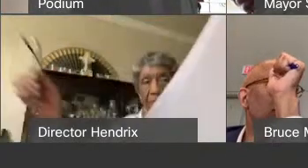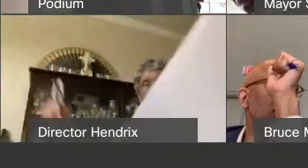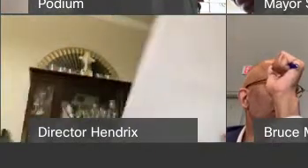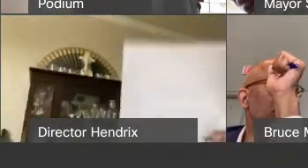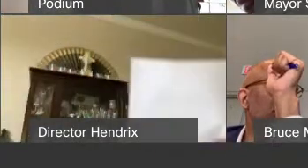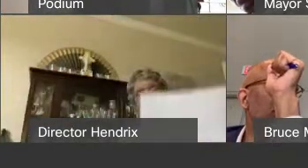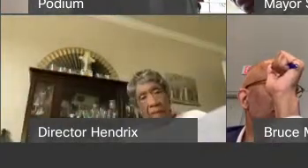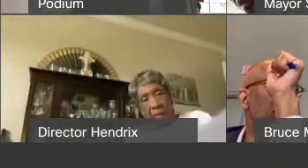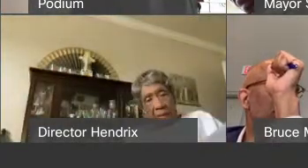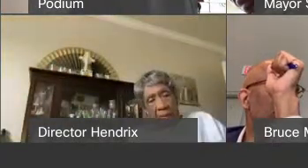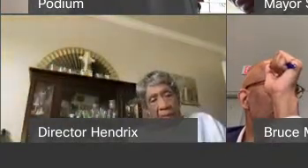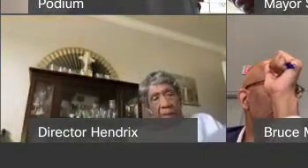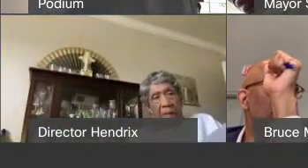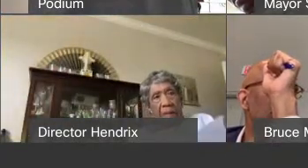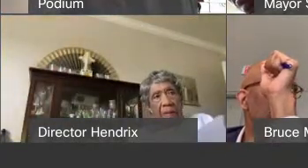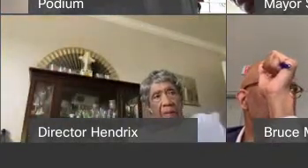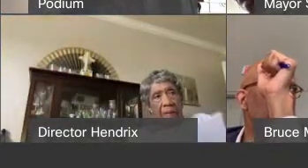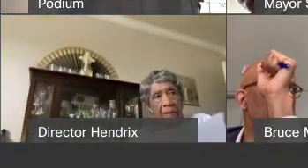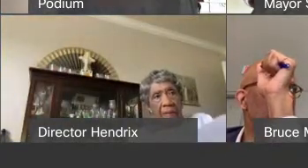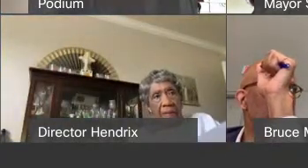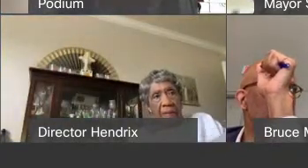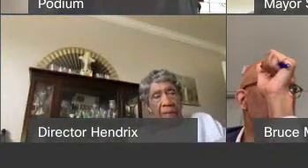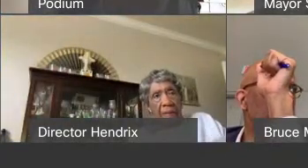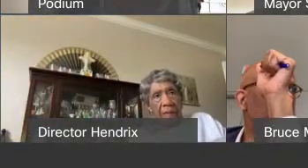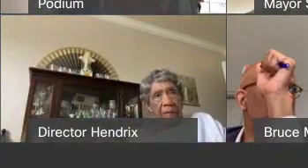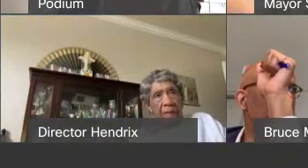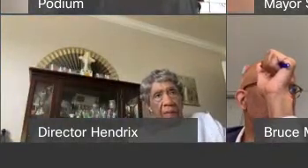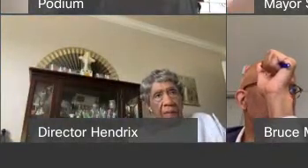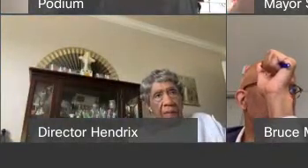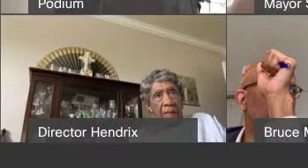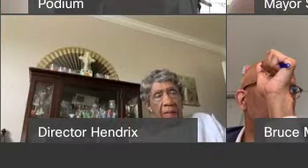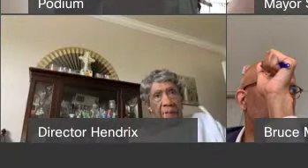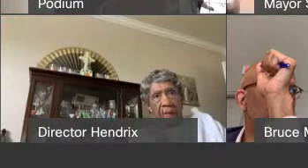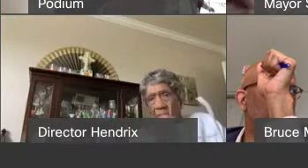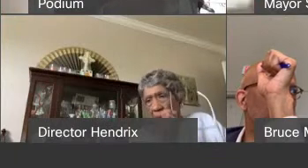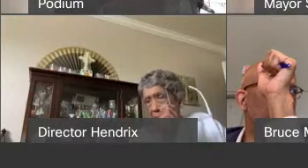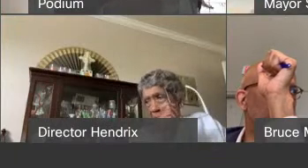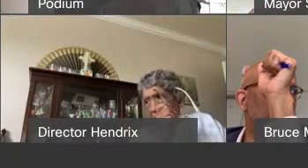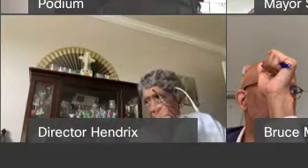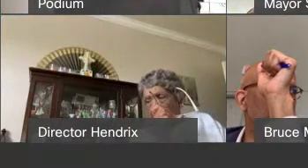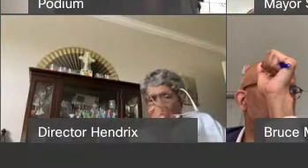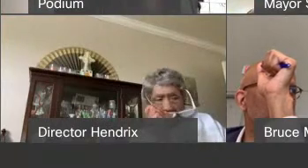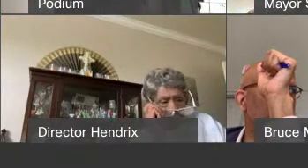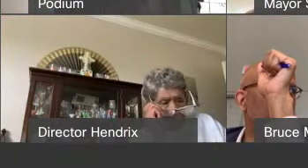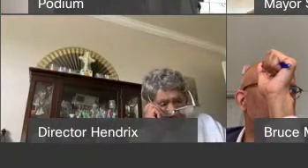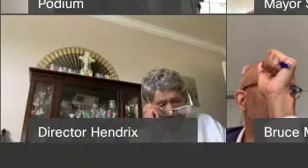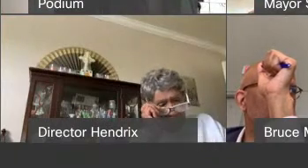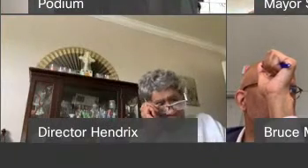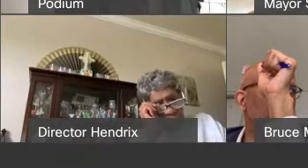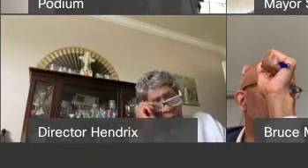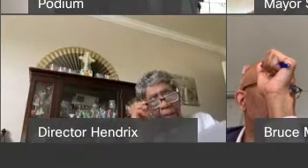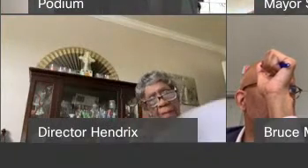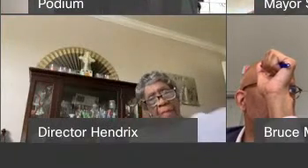That is actually property that we acquired as part of the Canis and Bowman Road Construction Improvement Projects. That's the old liquor